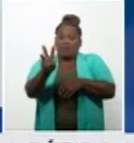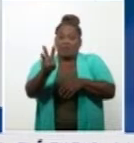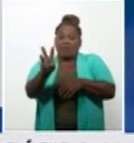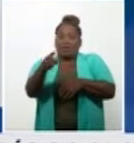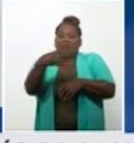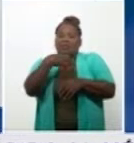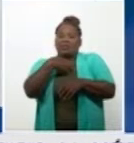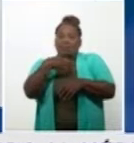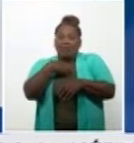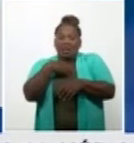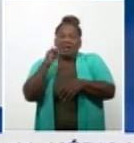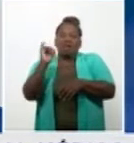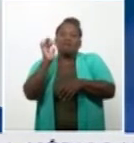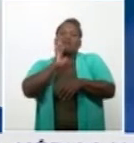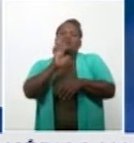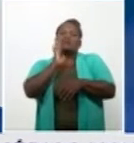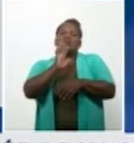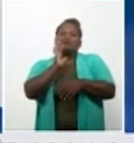laboratory